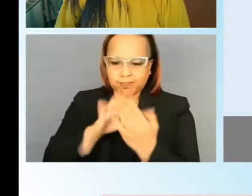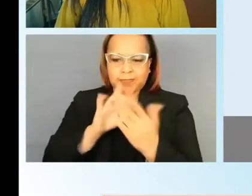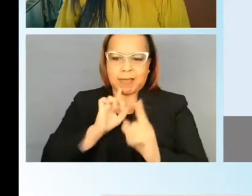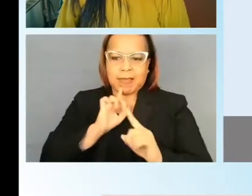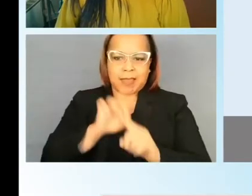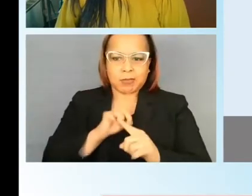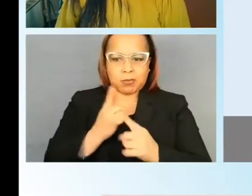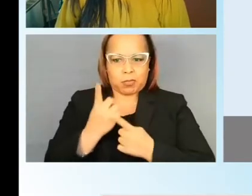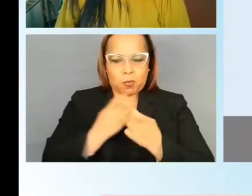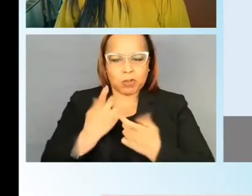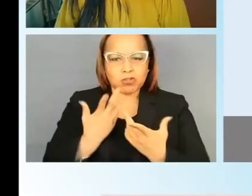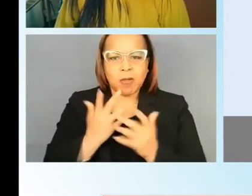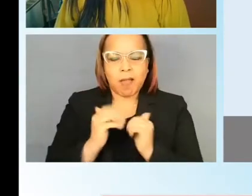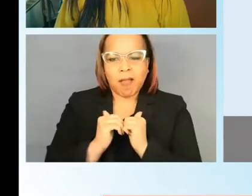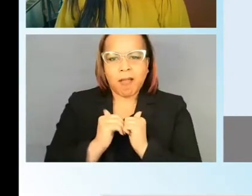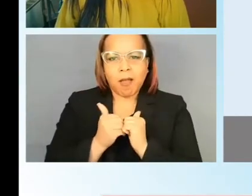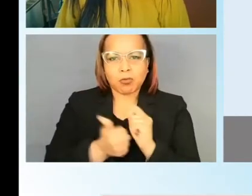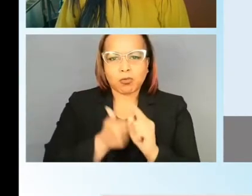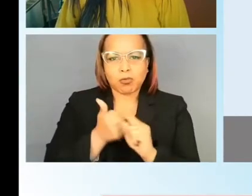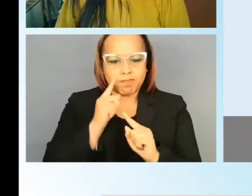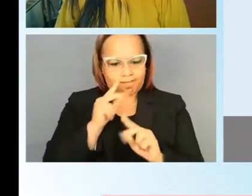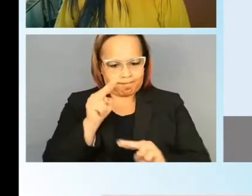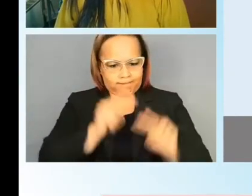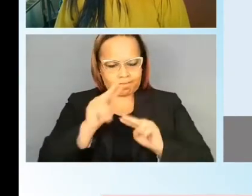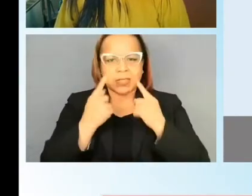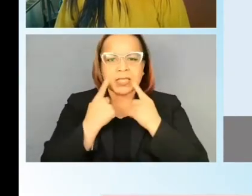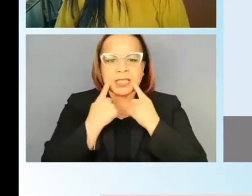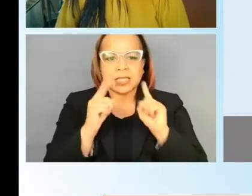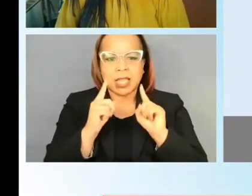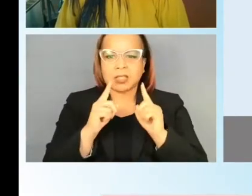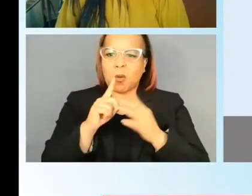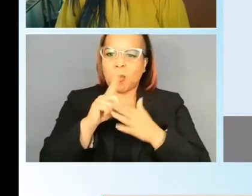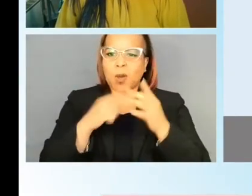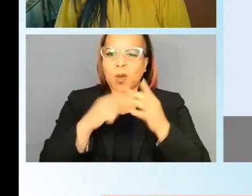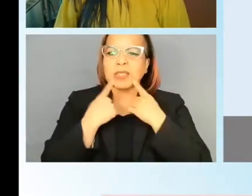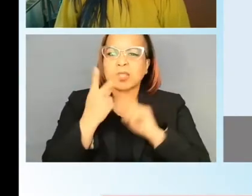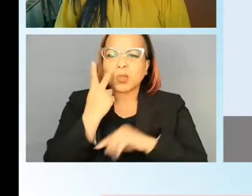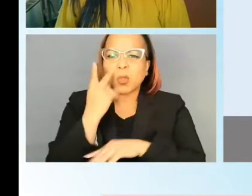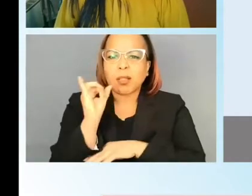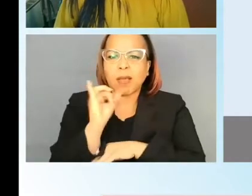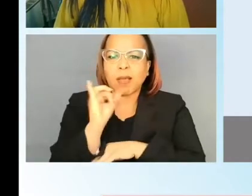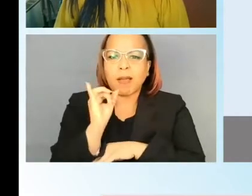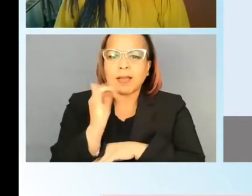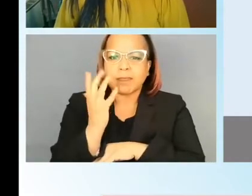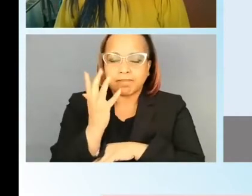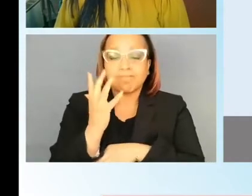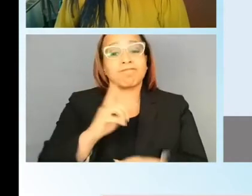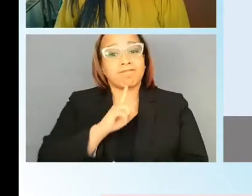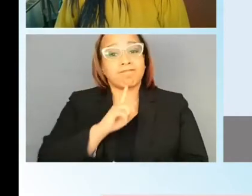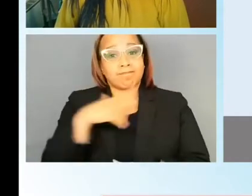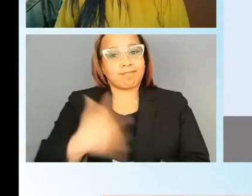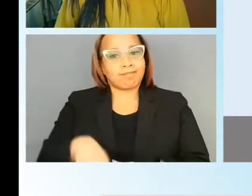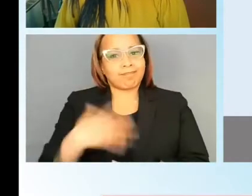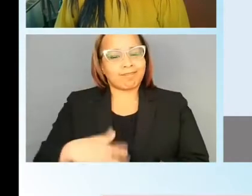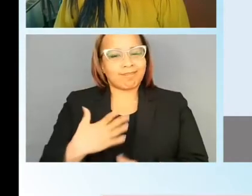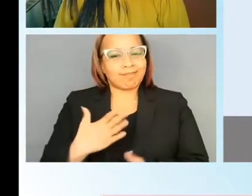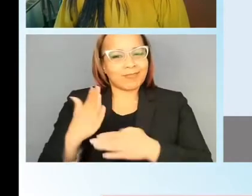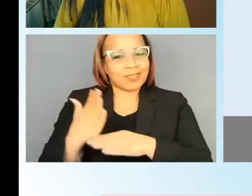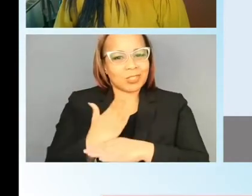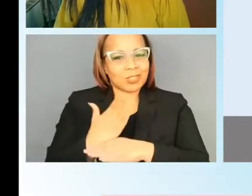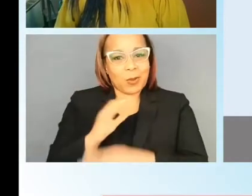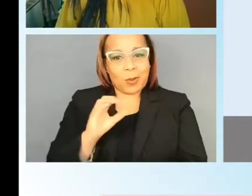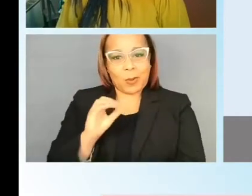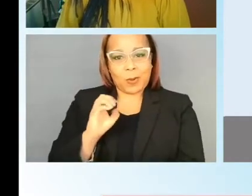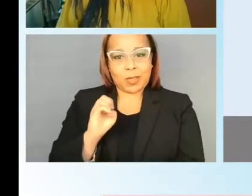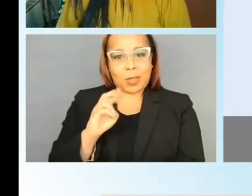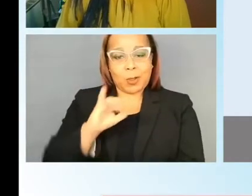of how do you measure success? What does success look like? So I'm pleased to share that the OERJ site